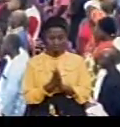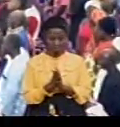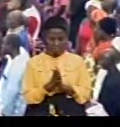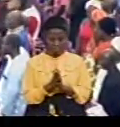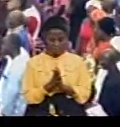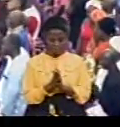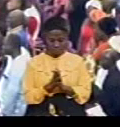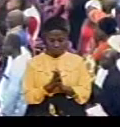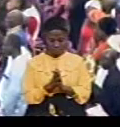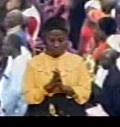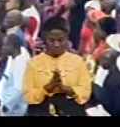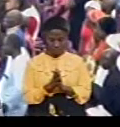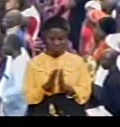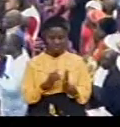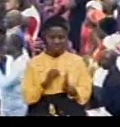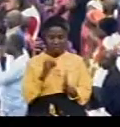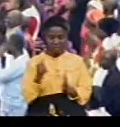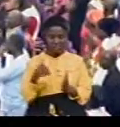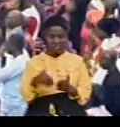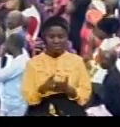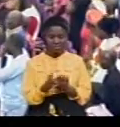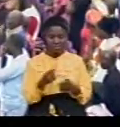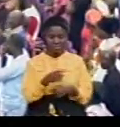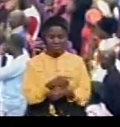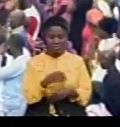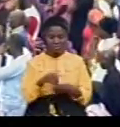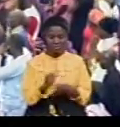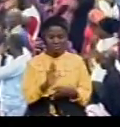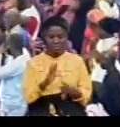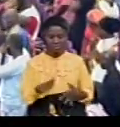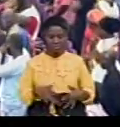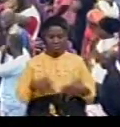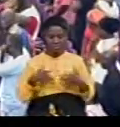It's a new day in your life.